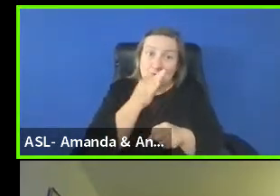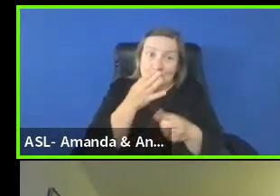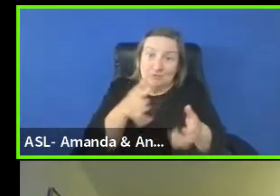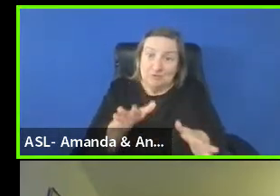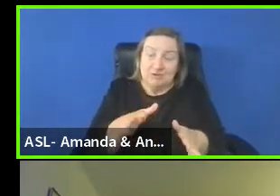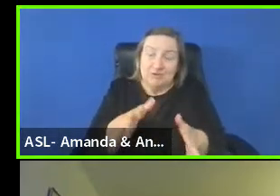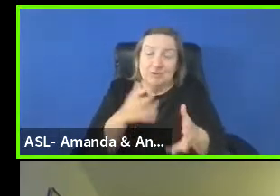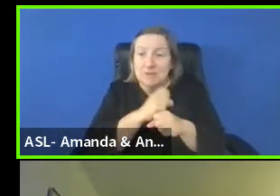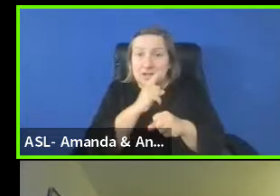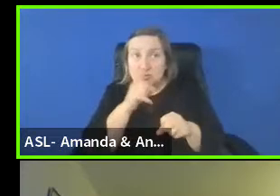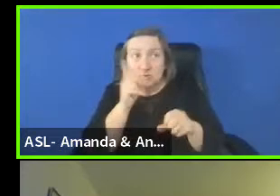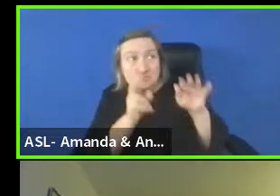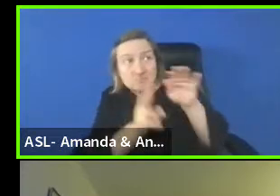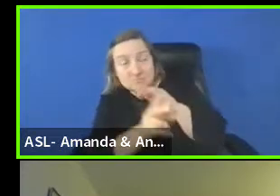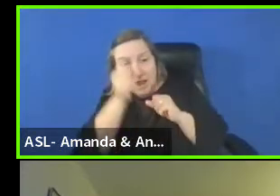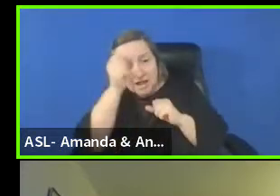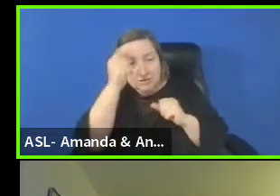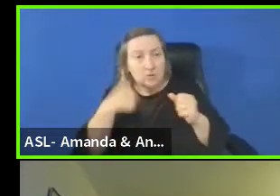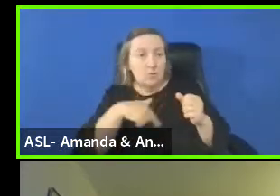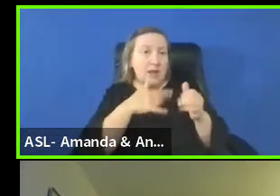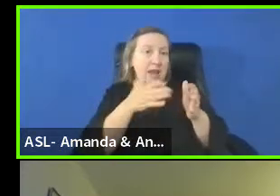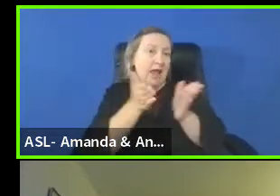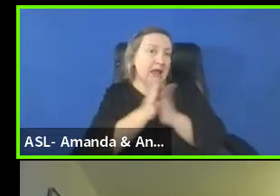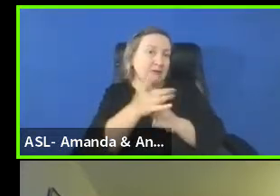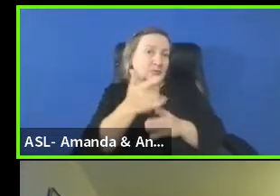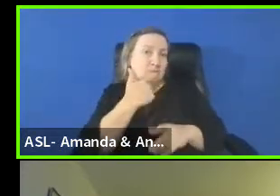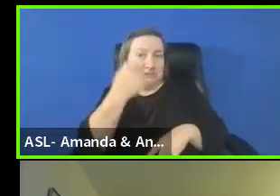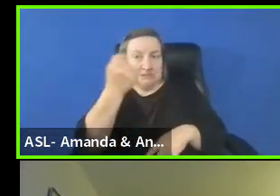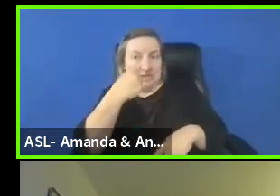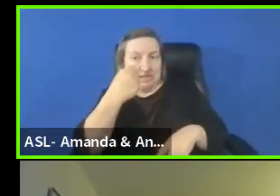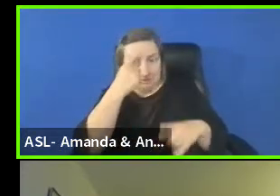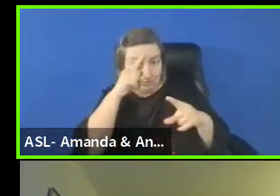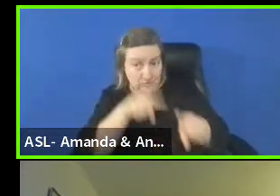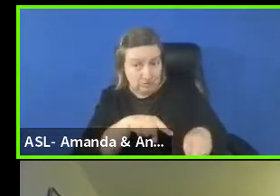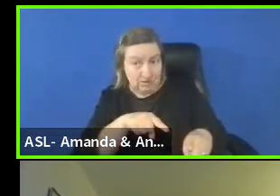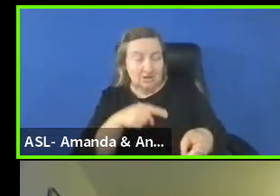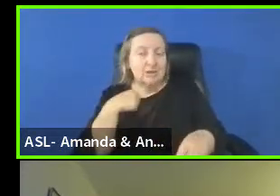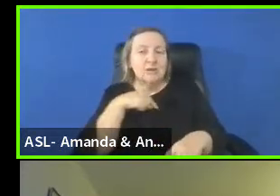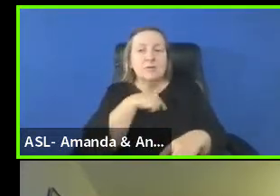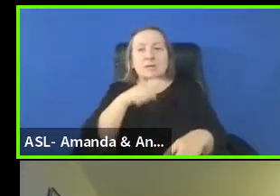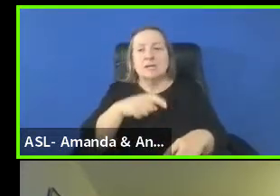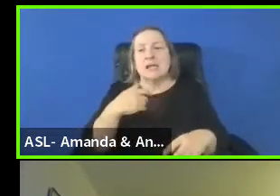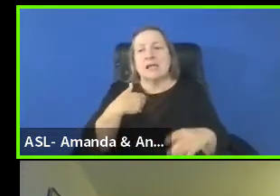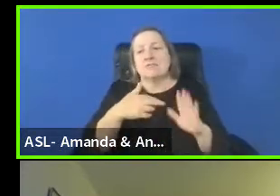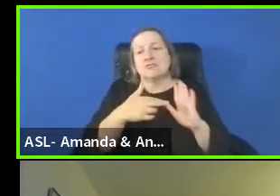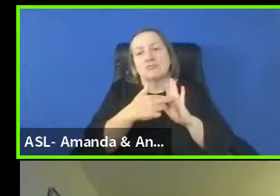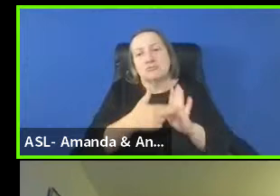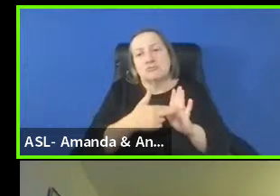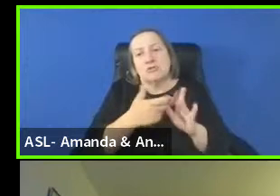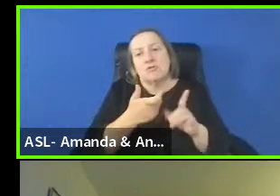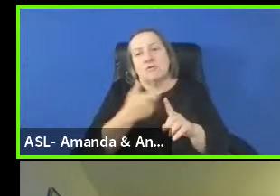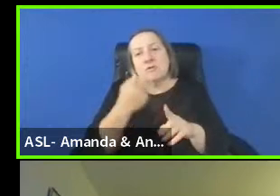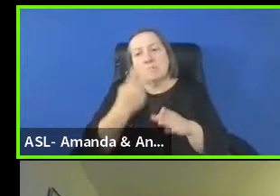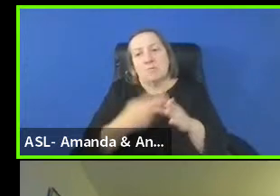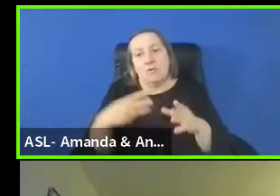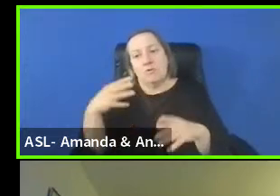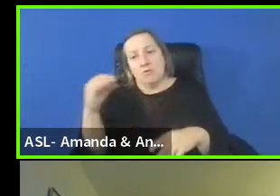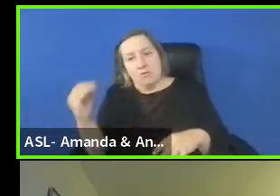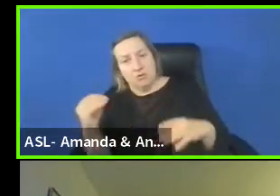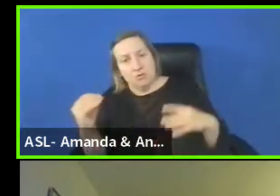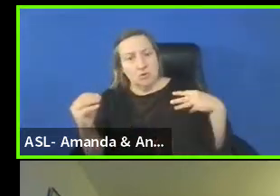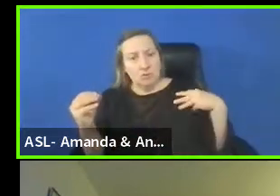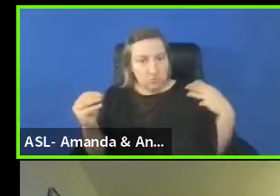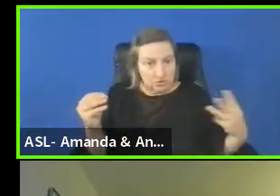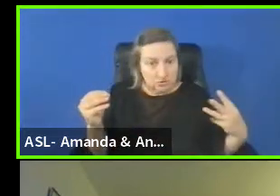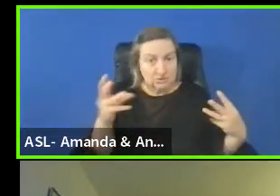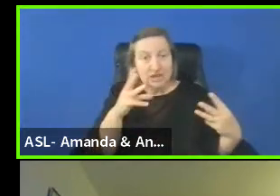enough visibility to understand what we're asking you to say yes to. And we need to have representation from both sides of the river and from some of